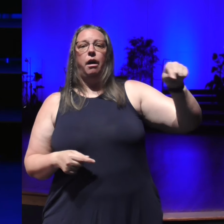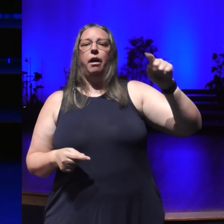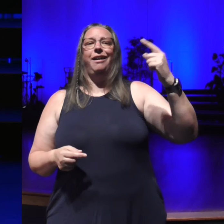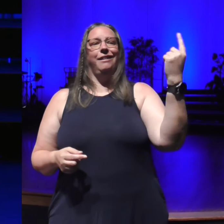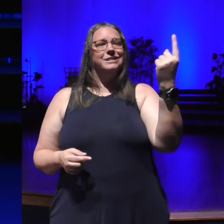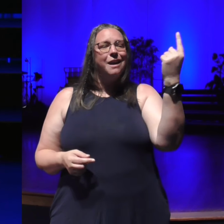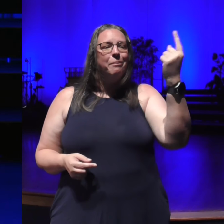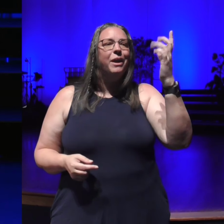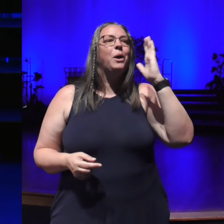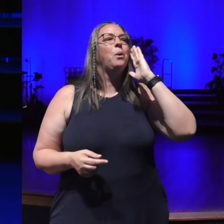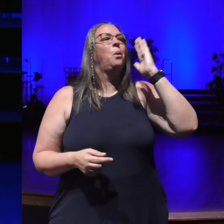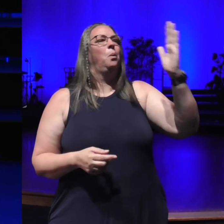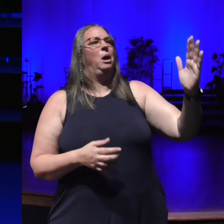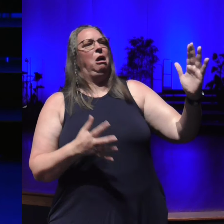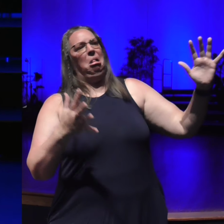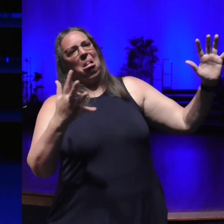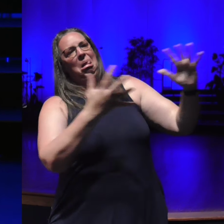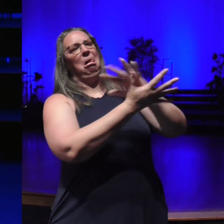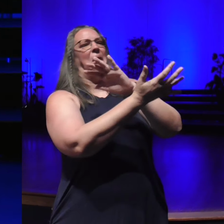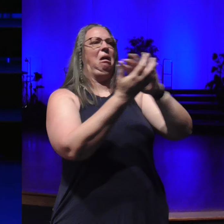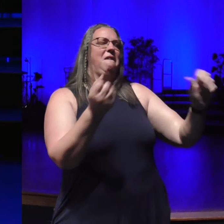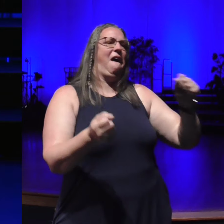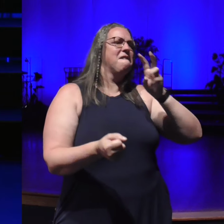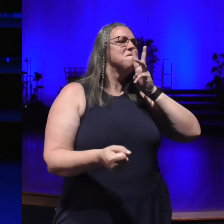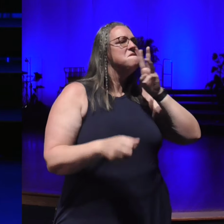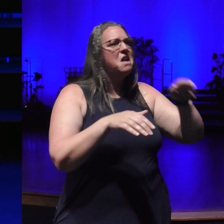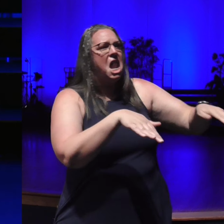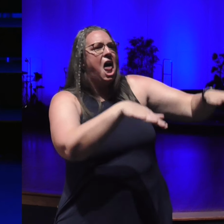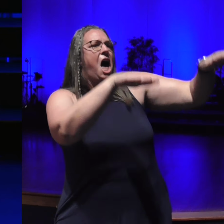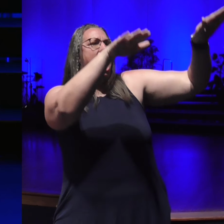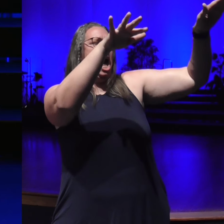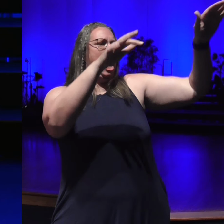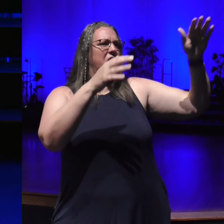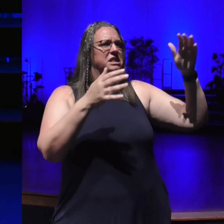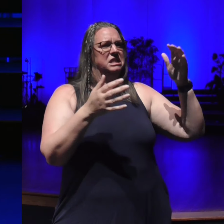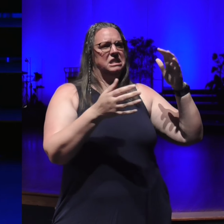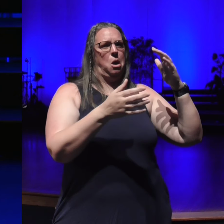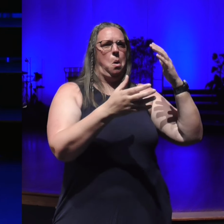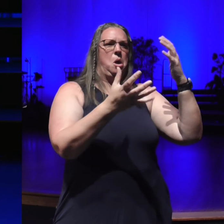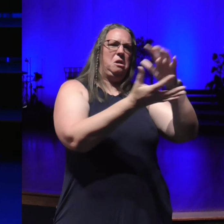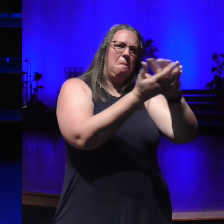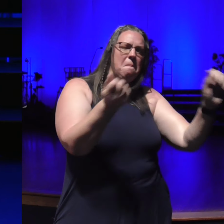down buildings, or would pester that poor Job.